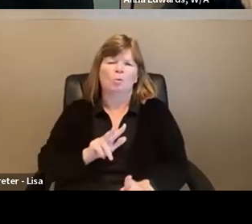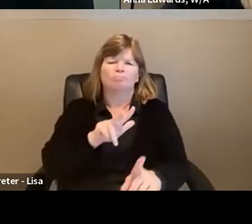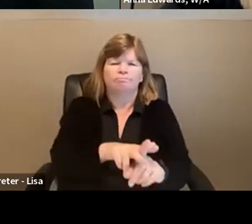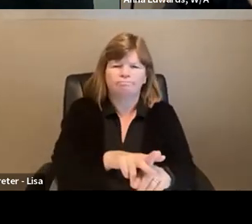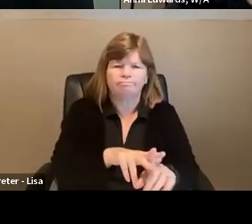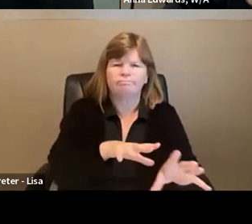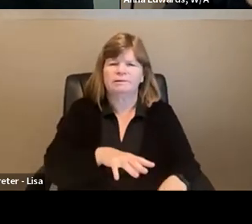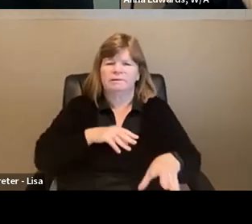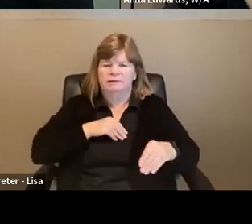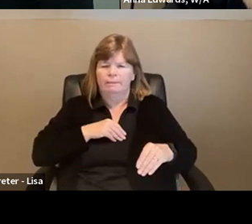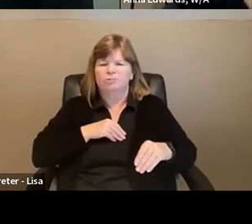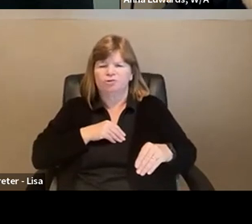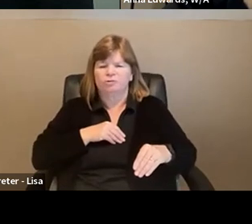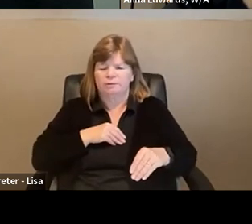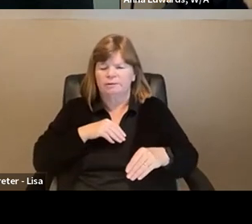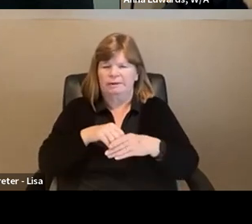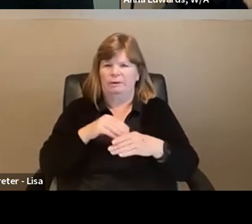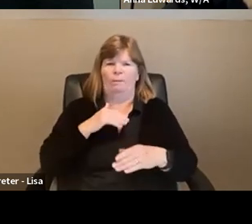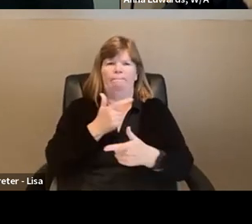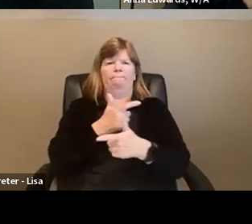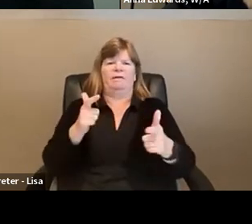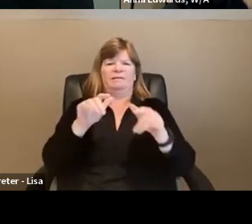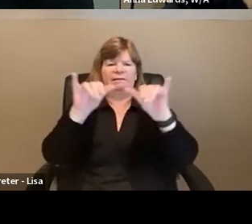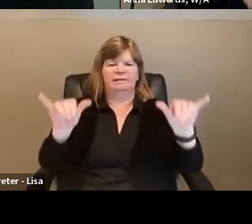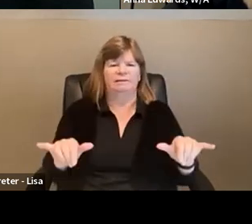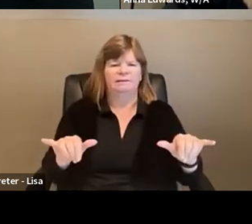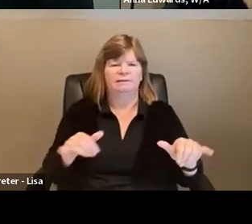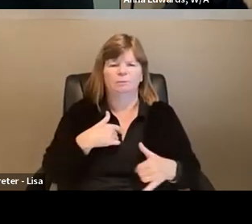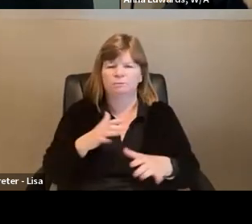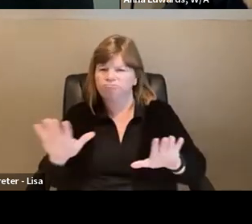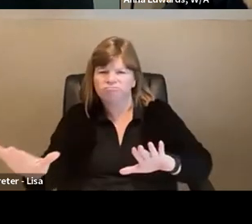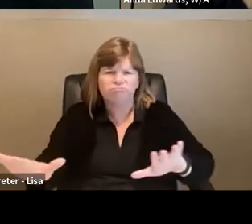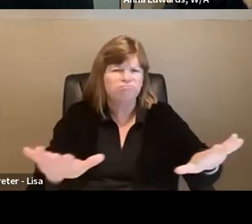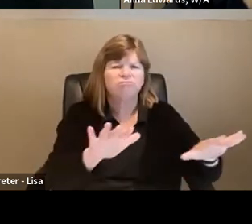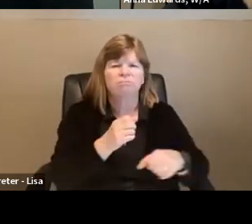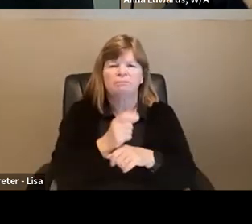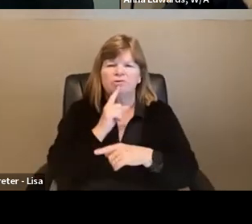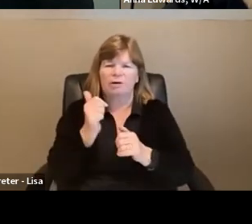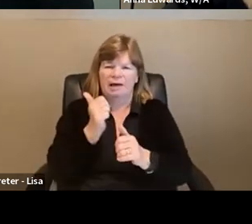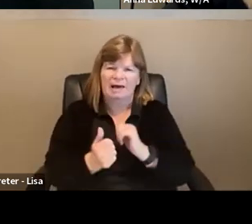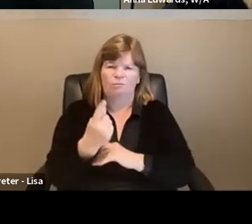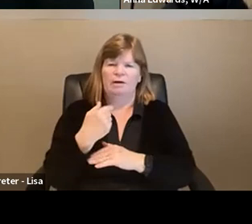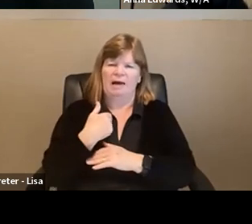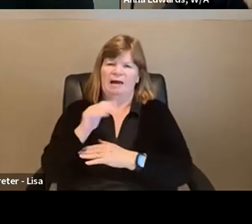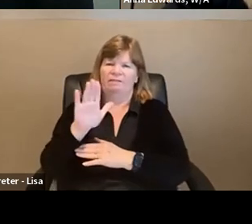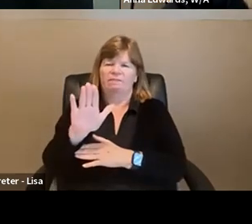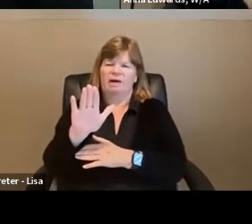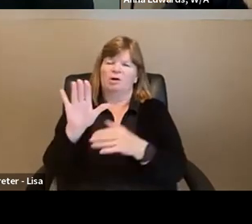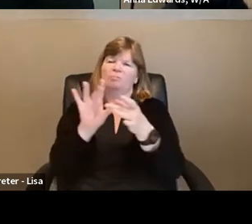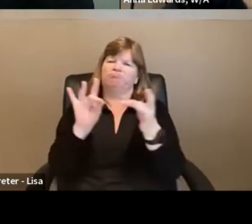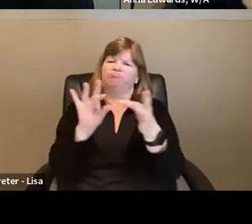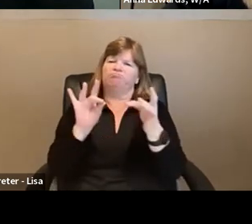adoption. Within our large system, we wanted to make sure that everyone had a voice contributing.